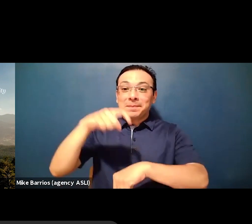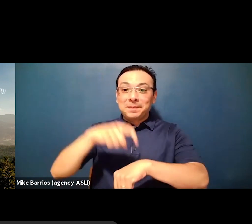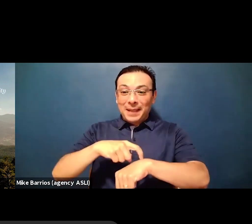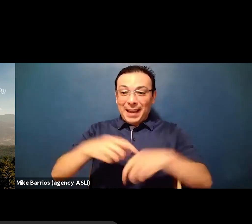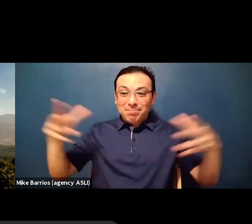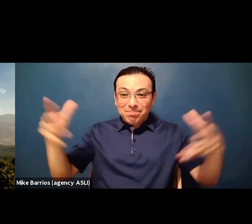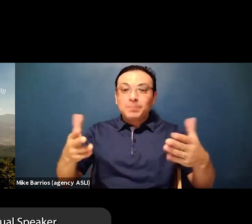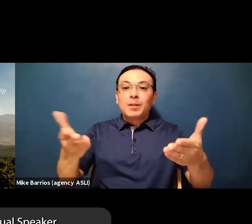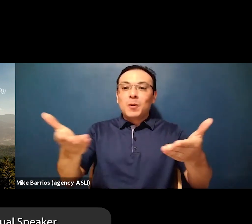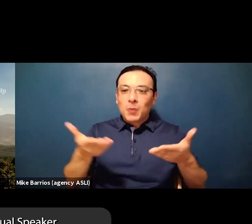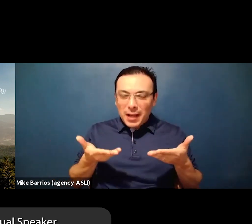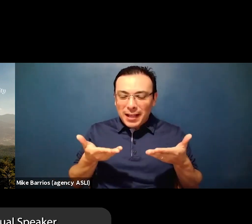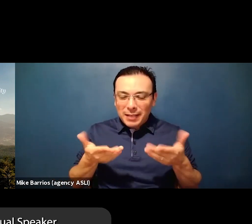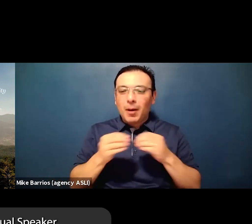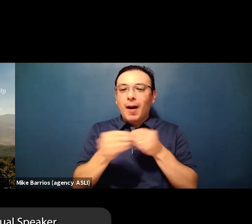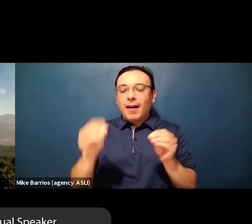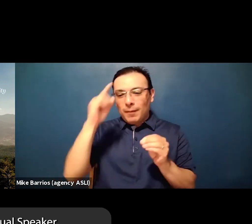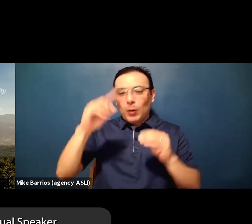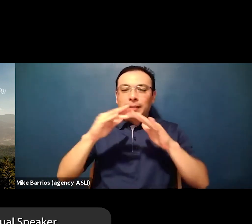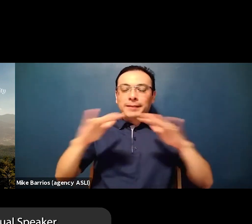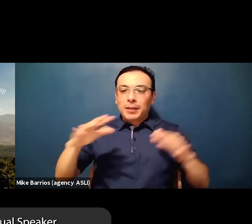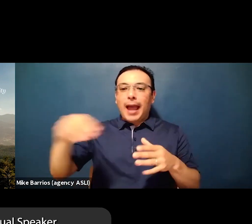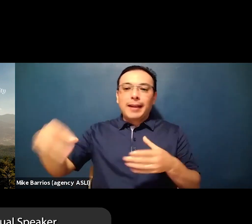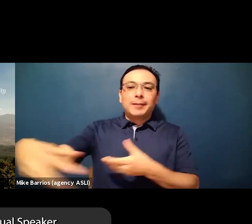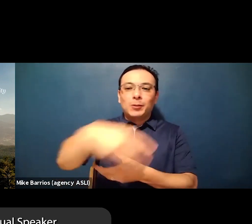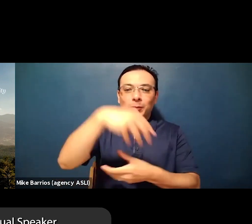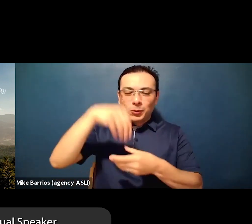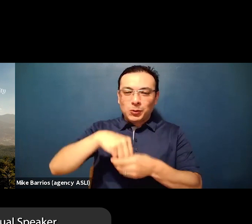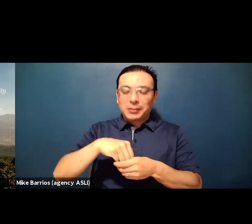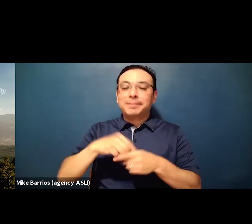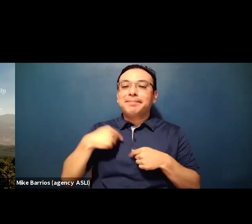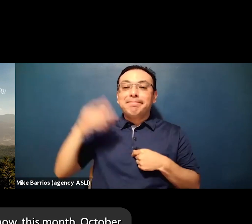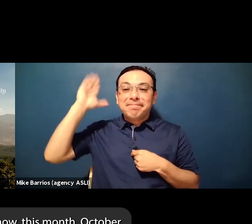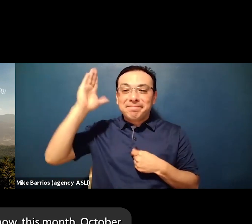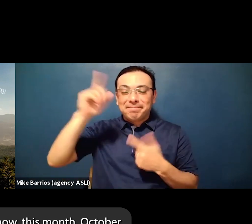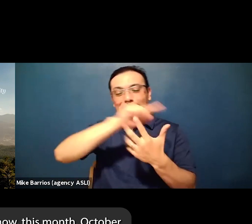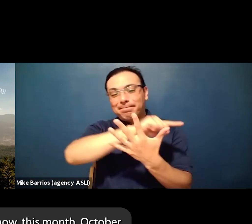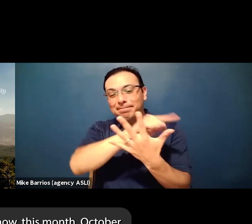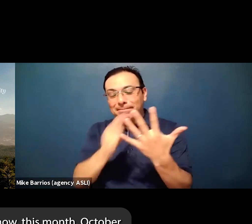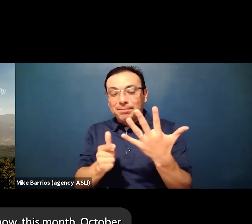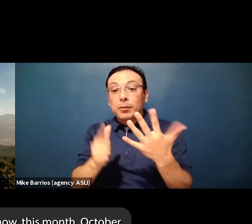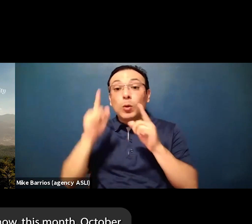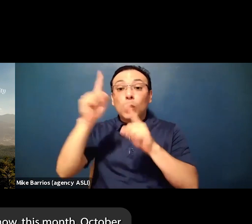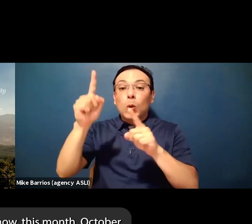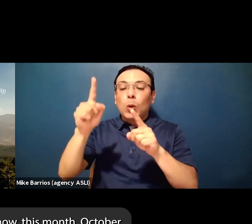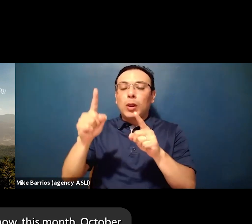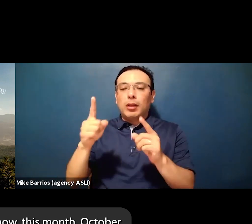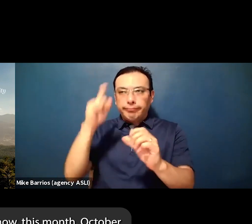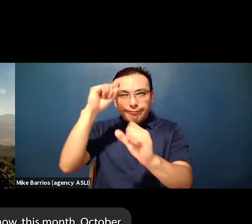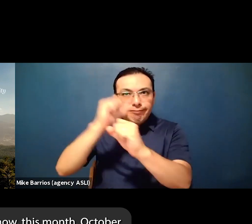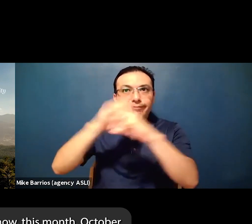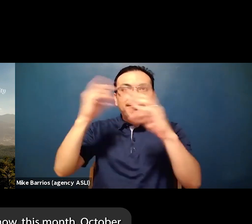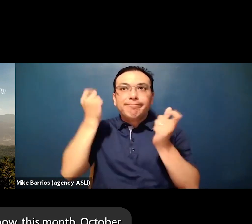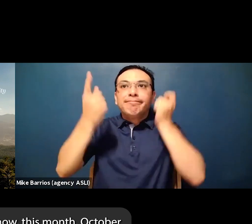Diversity and Inclusion's virtual speaker series to raise disability awareness. And as you may know, this month, October,